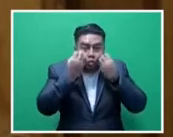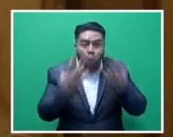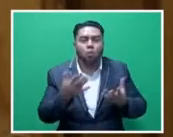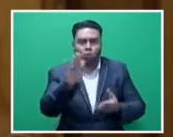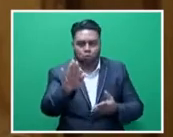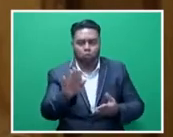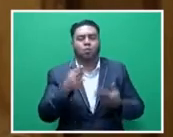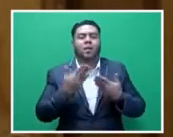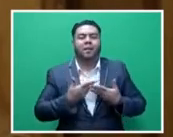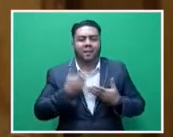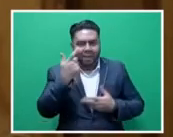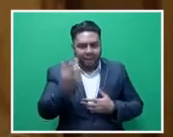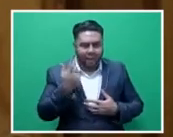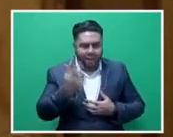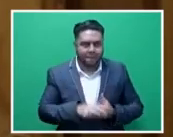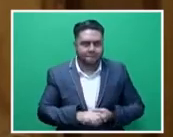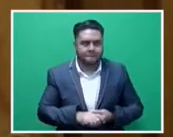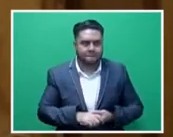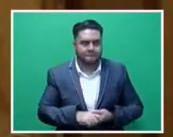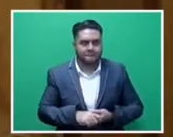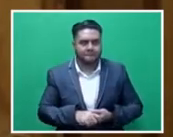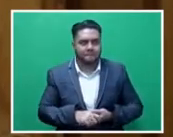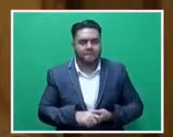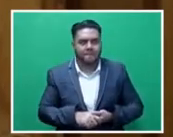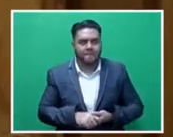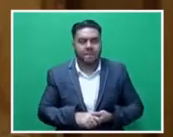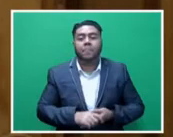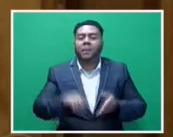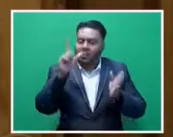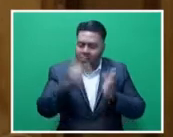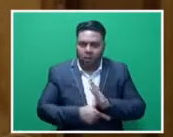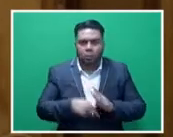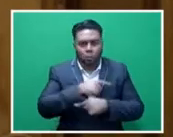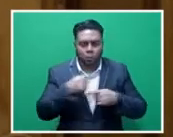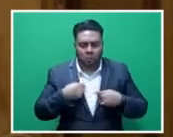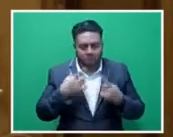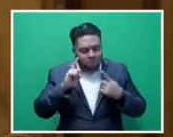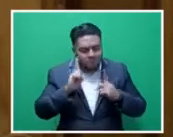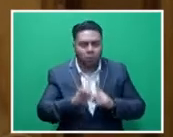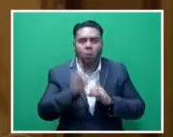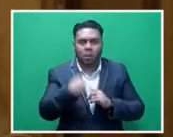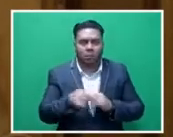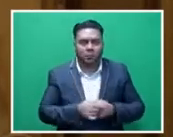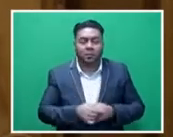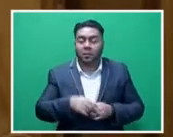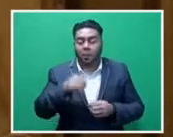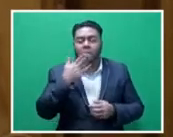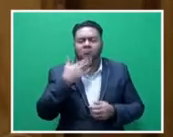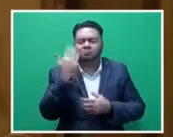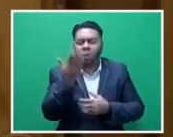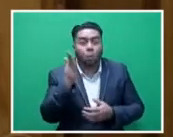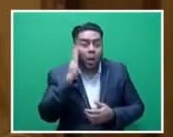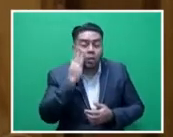initiative by the Ministry of Women. I think it's time to go back to that. But again, as Fijians, I appeal to people, whenever you